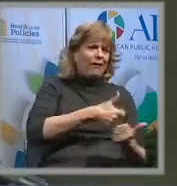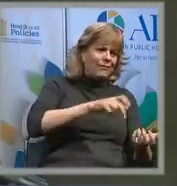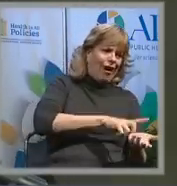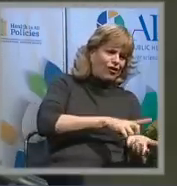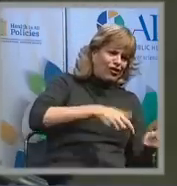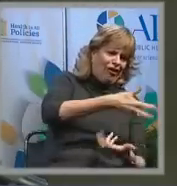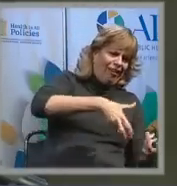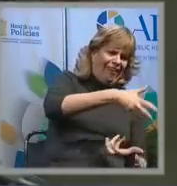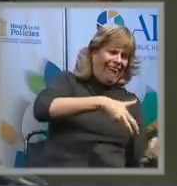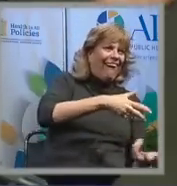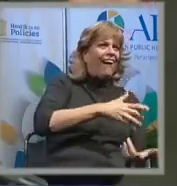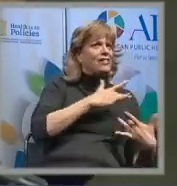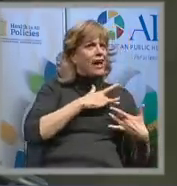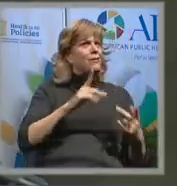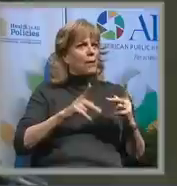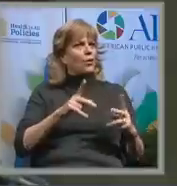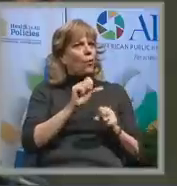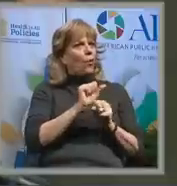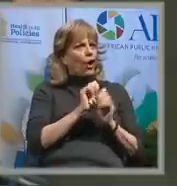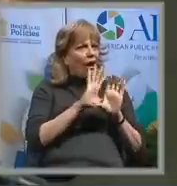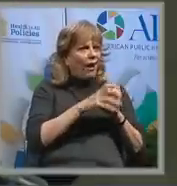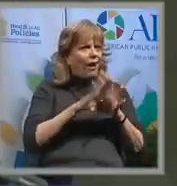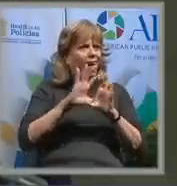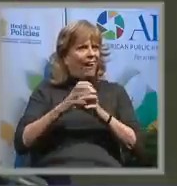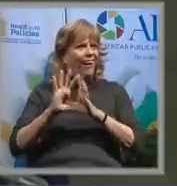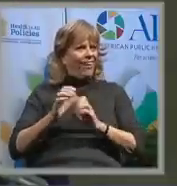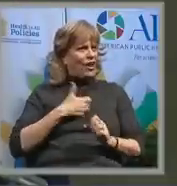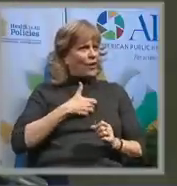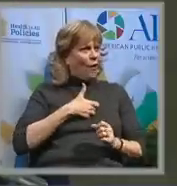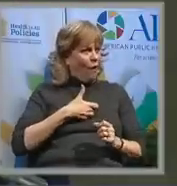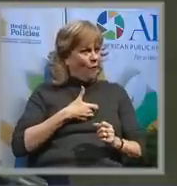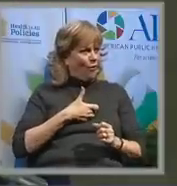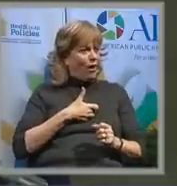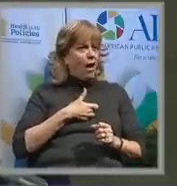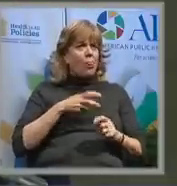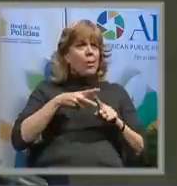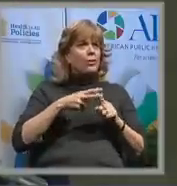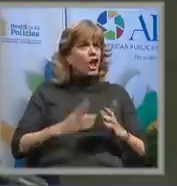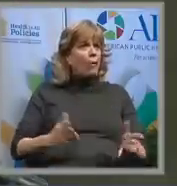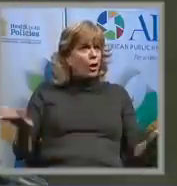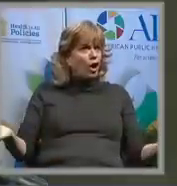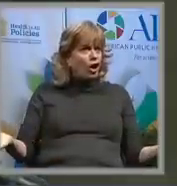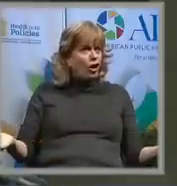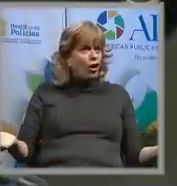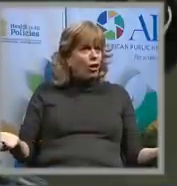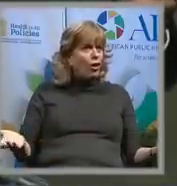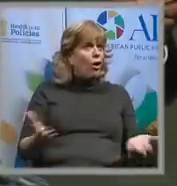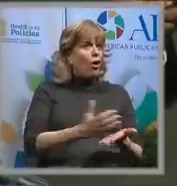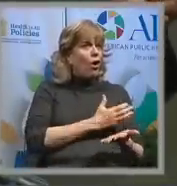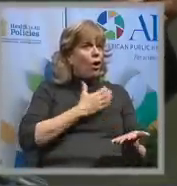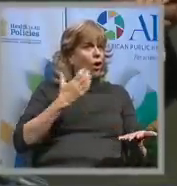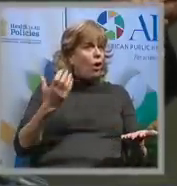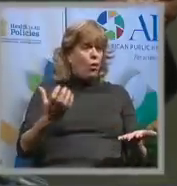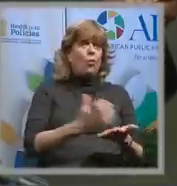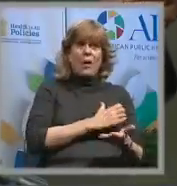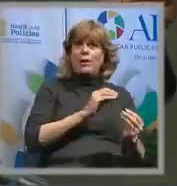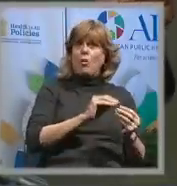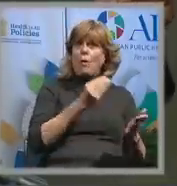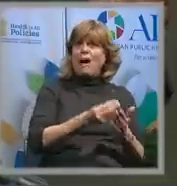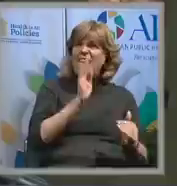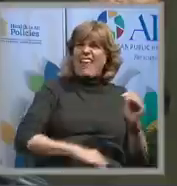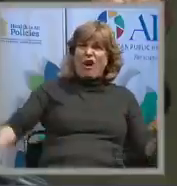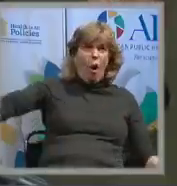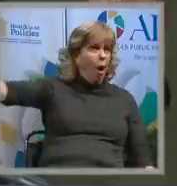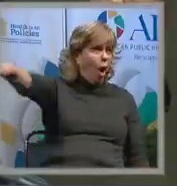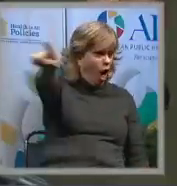around people who are working in areas like our own. So the plumbers, quite frankly, who make more money than any of you all, right? You